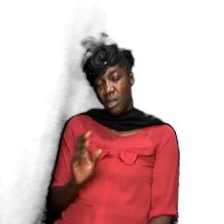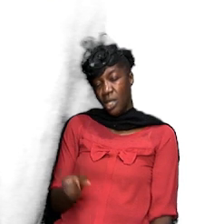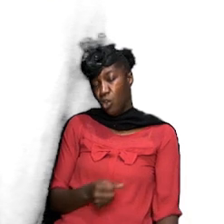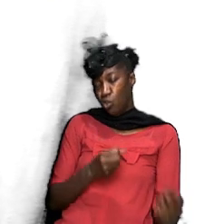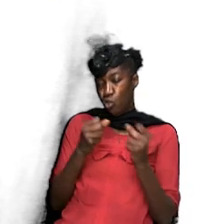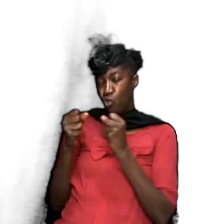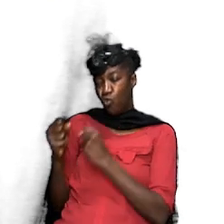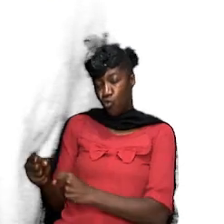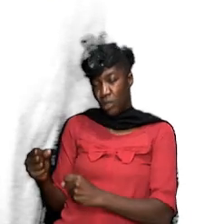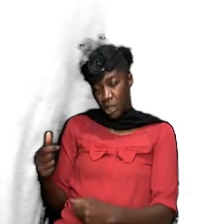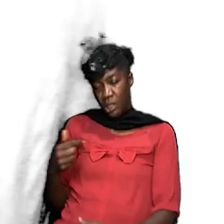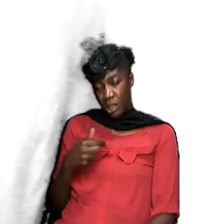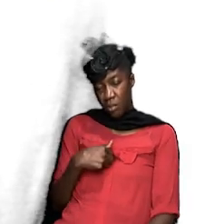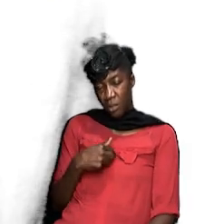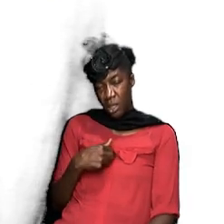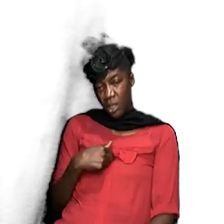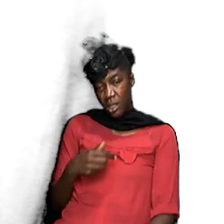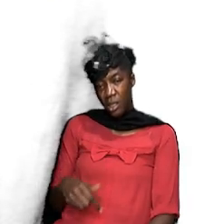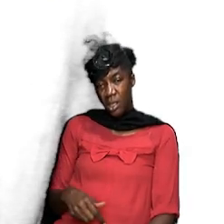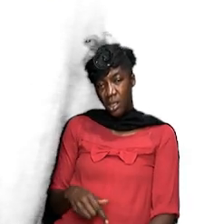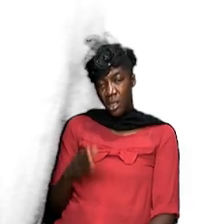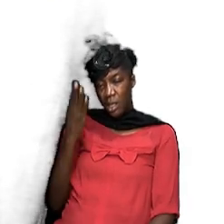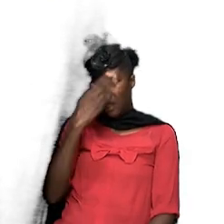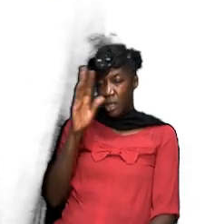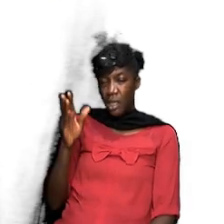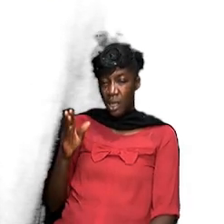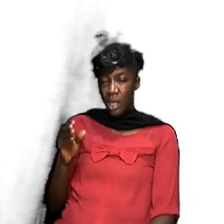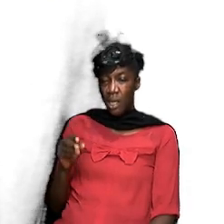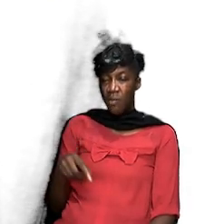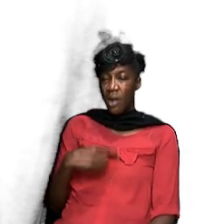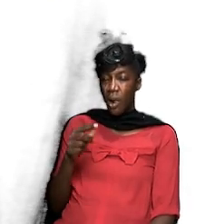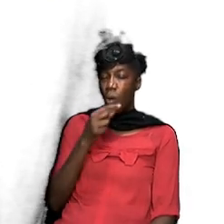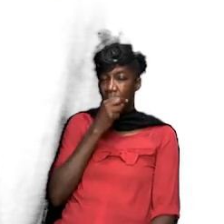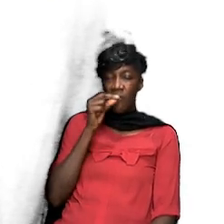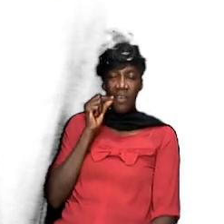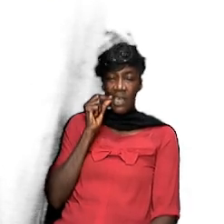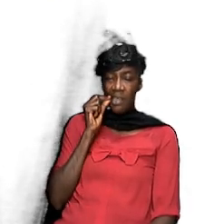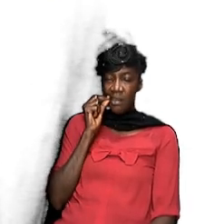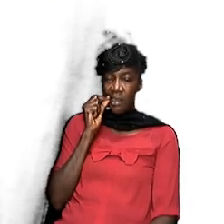Strengthen me. I never go in fasting yet, and that is not on my prayer list.